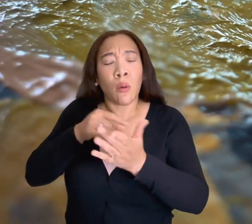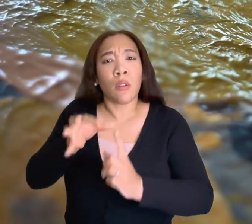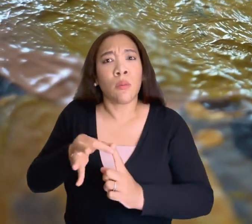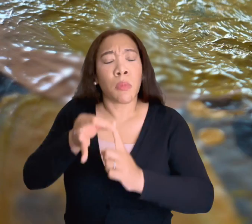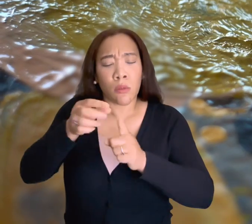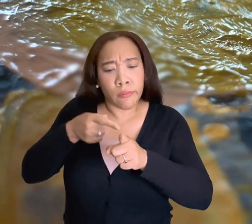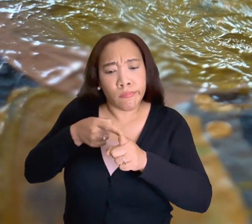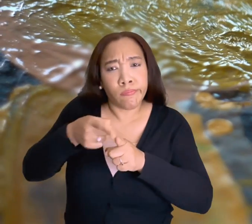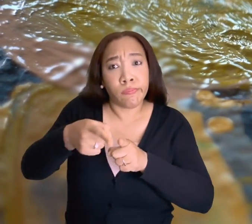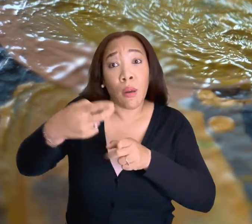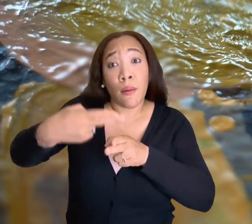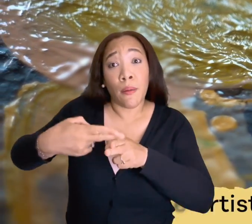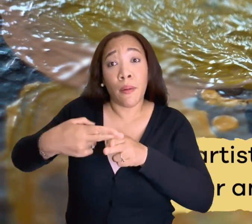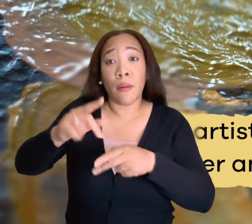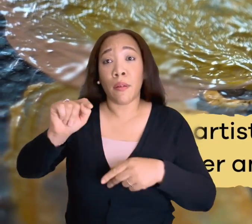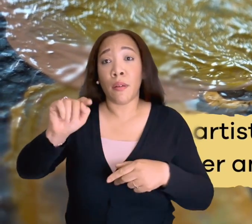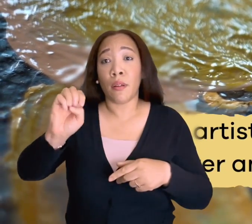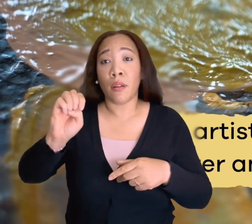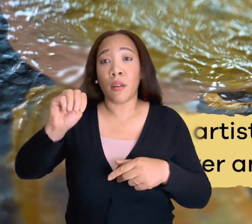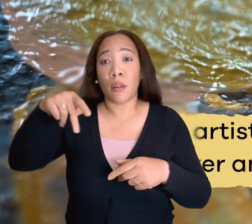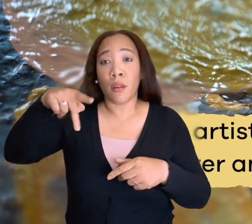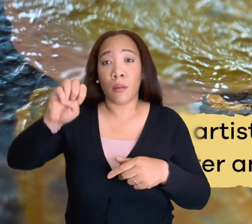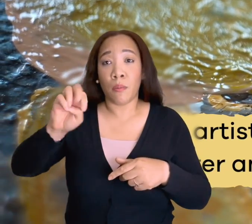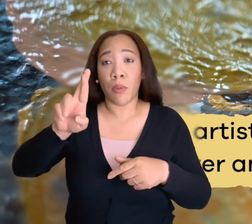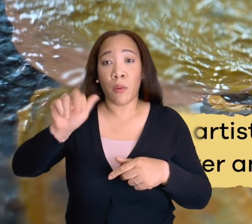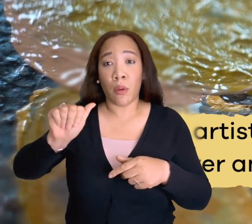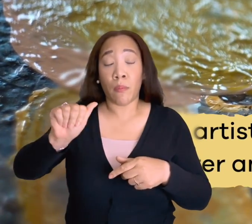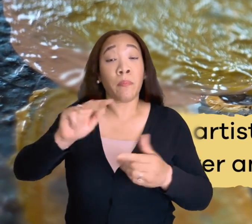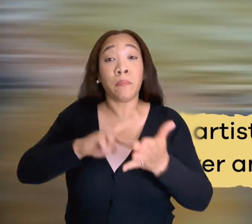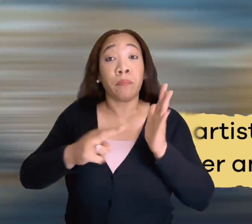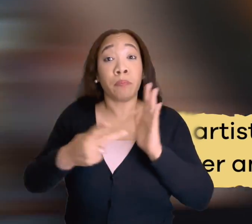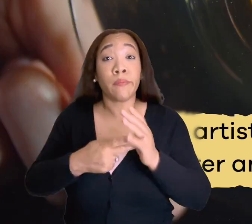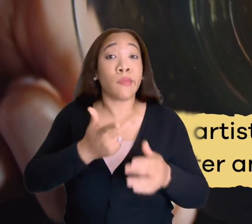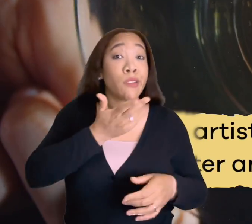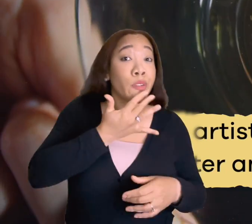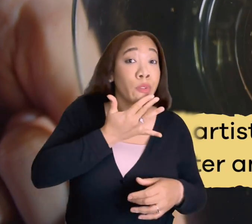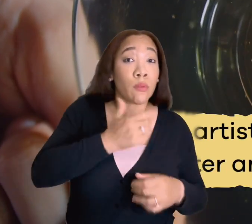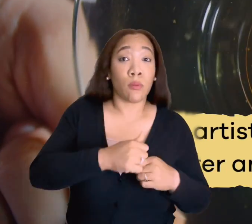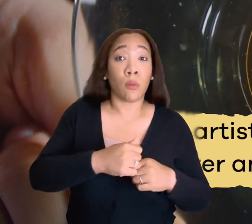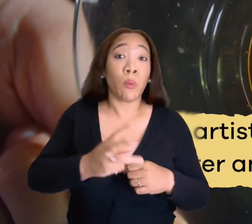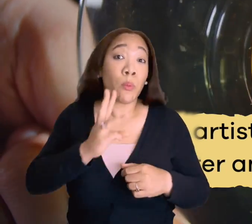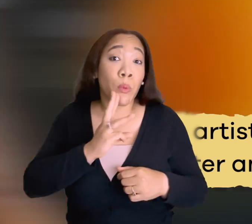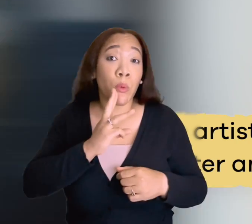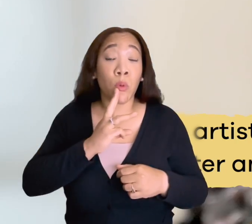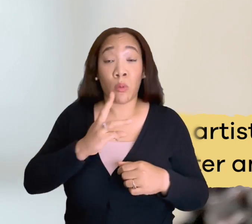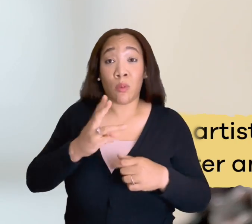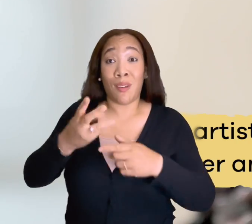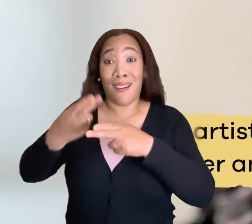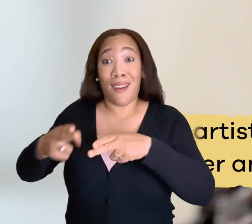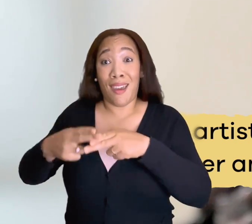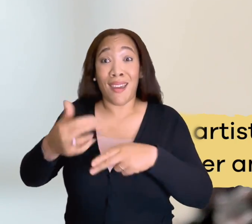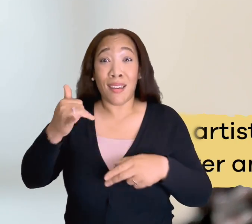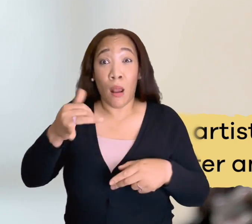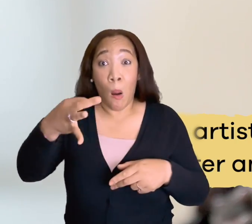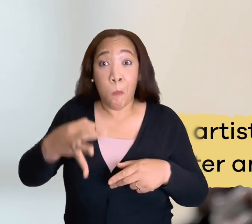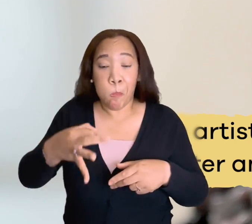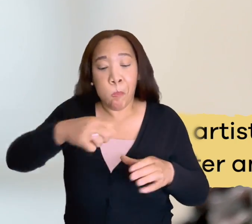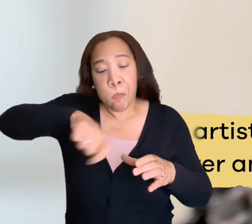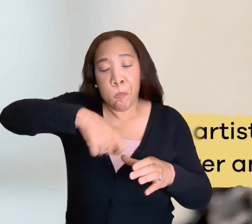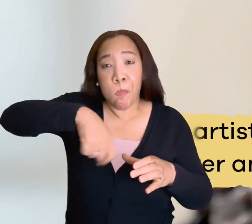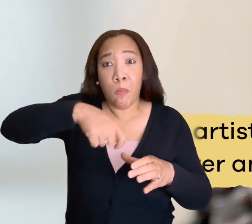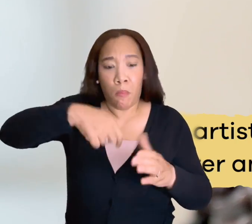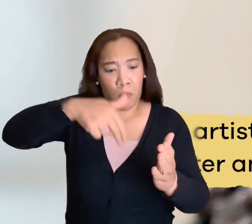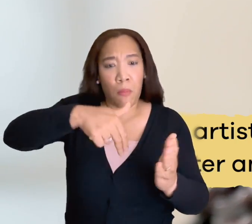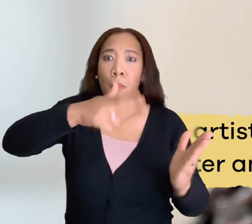called tempera, which means that the artist mixes color pigments with water and egg yolk to make paint. Who knew that